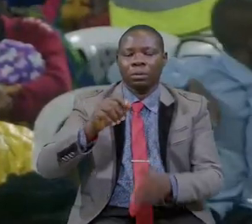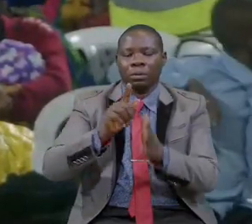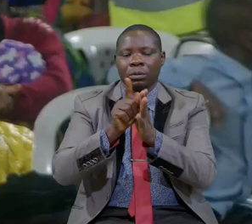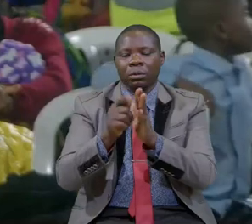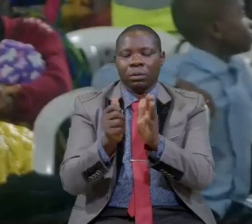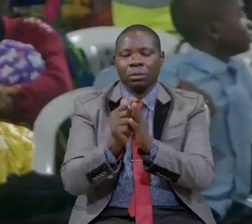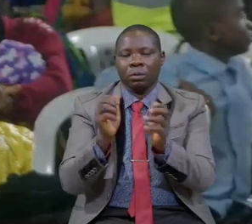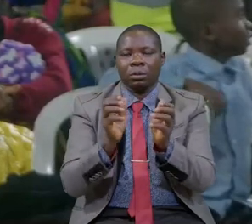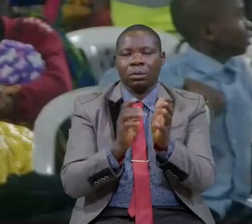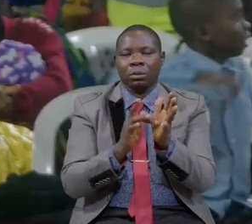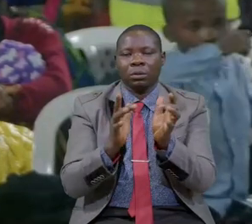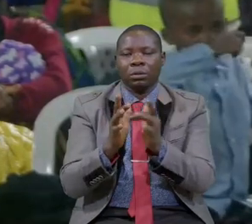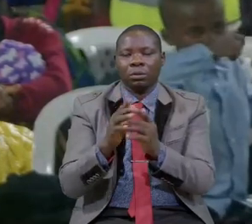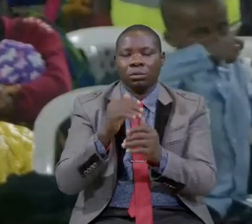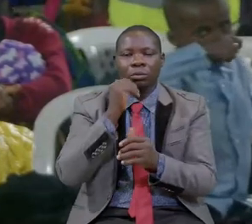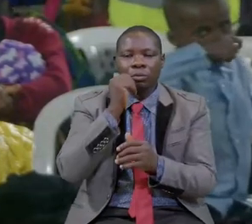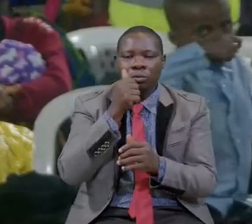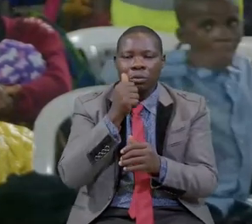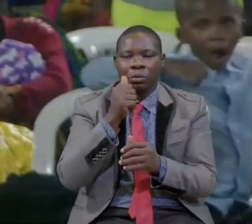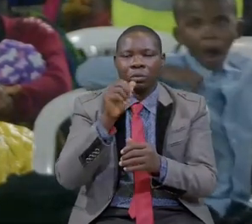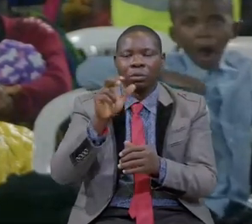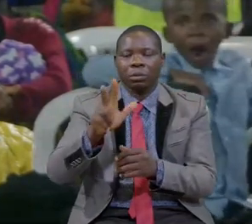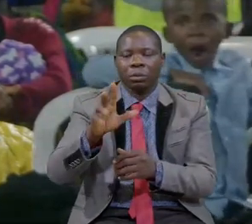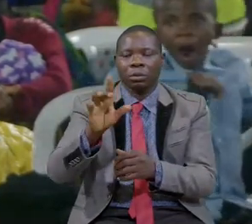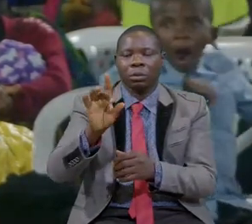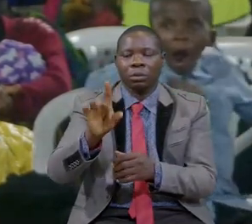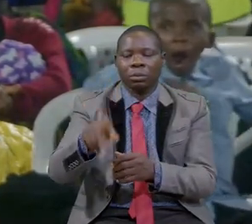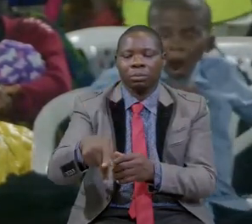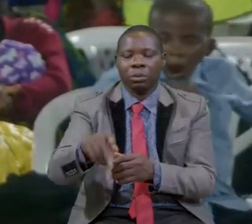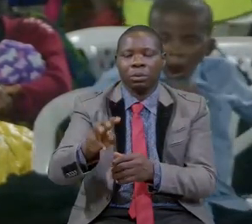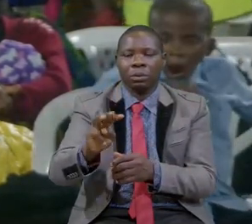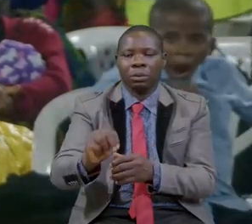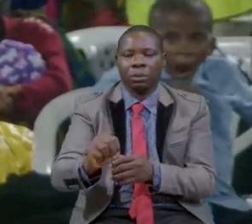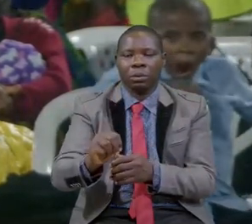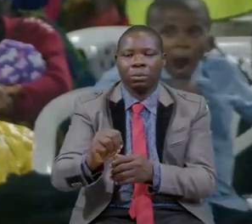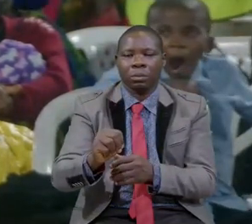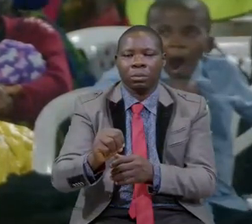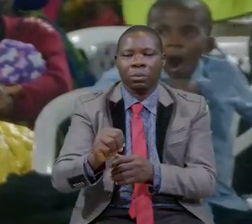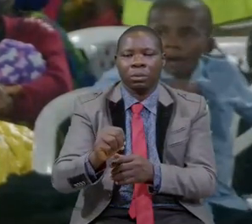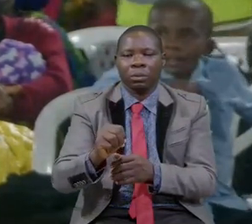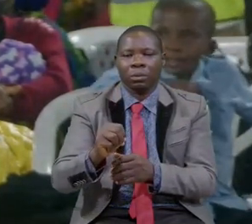in a large tent by my right hand side after the building there.